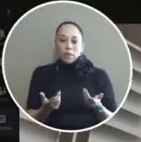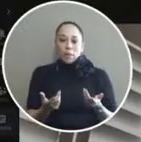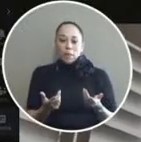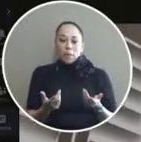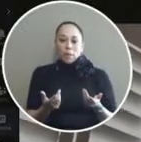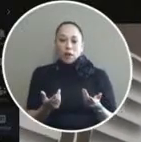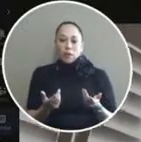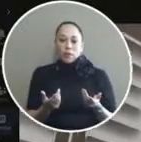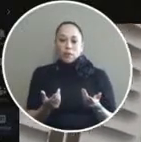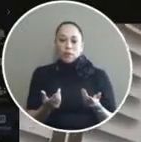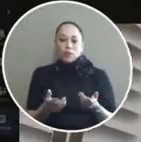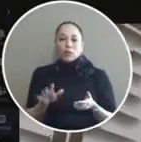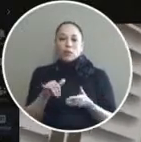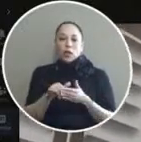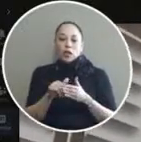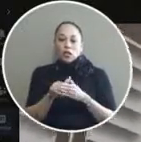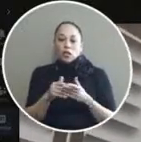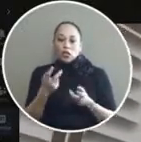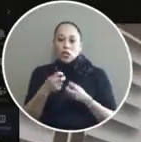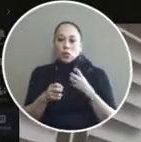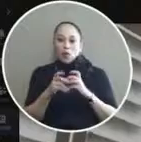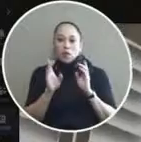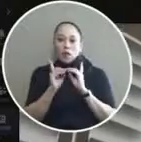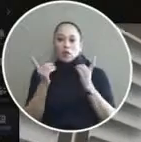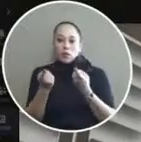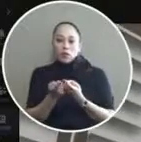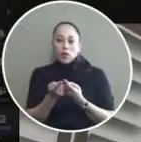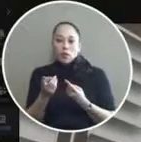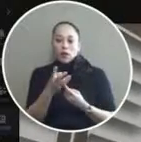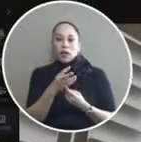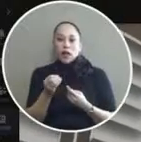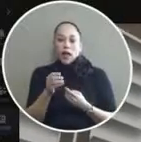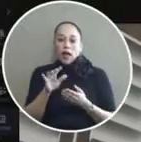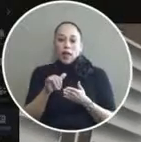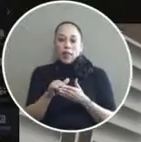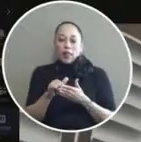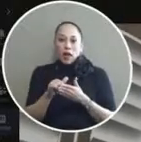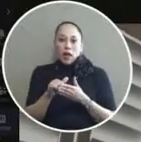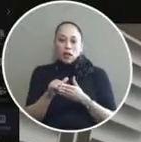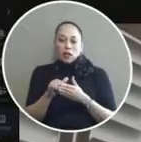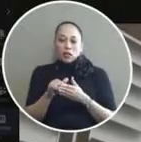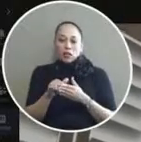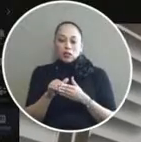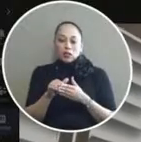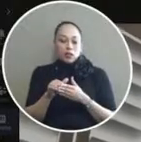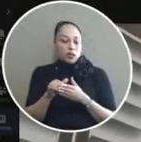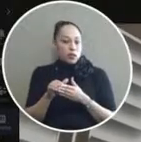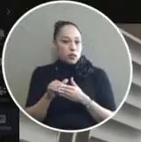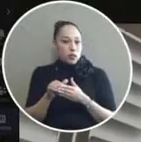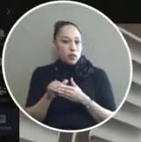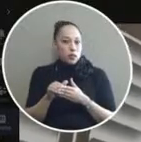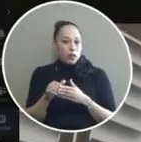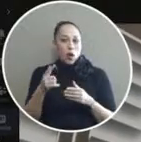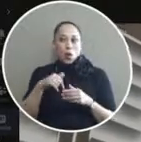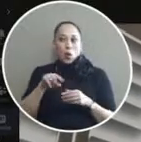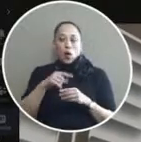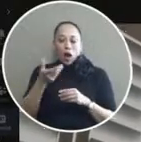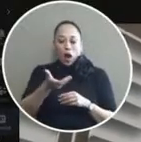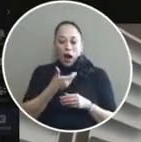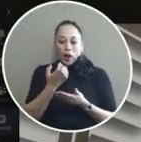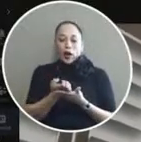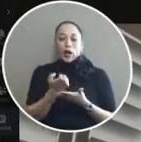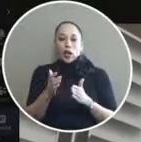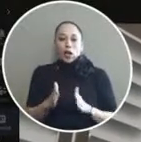were a problem department, quite frankly. And when we sent David Coronado over there, and we hired